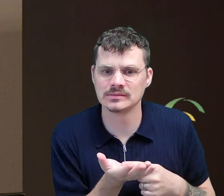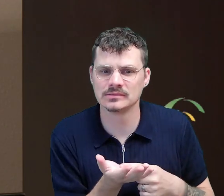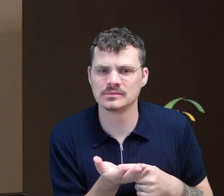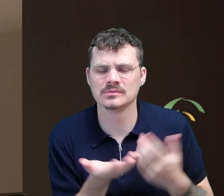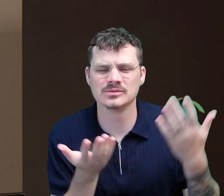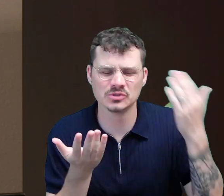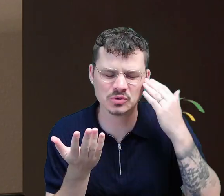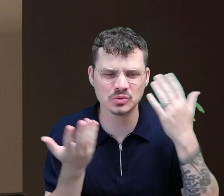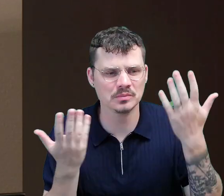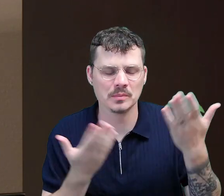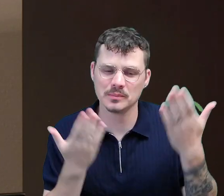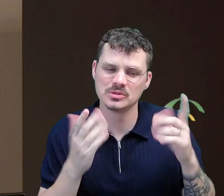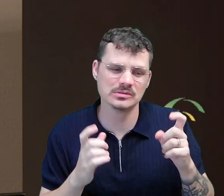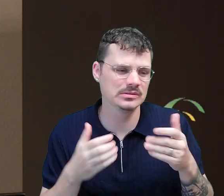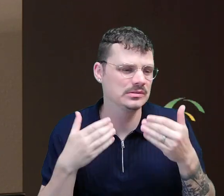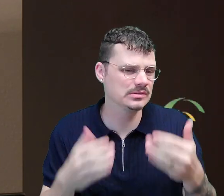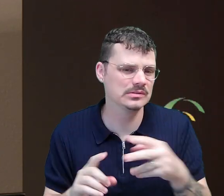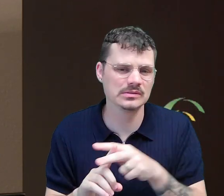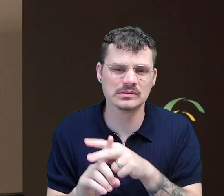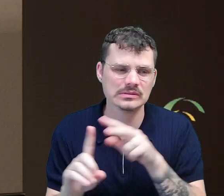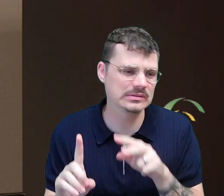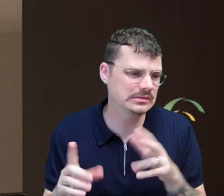Why don't we just withdraw care?